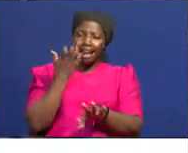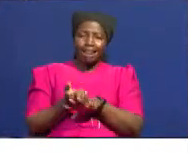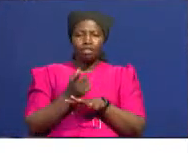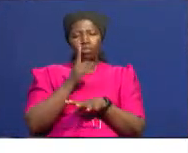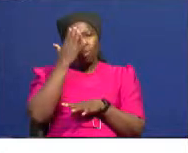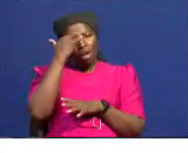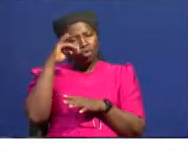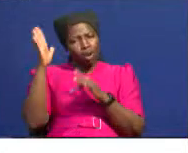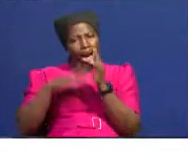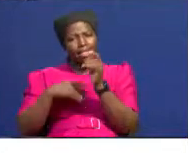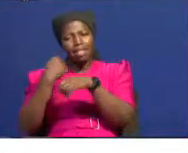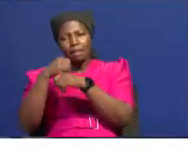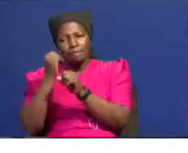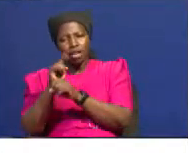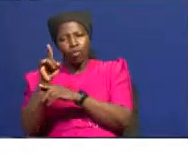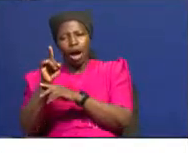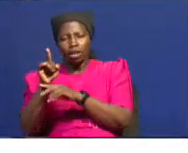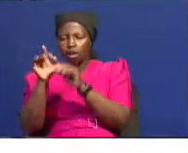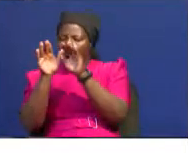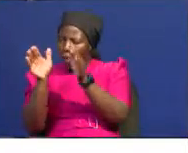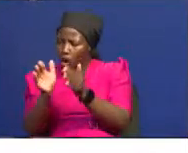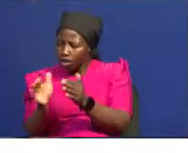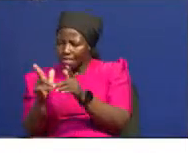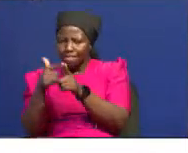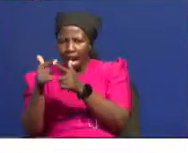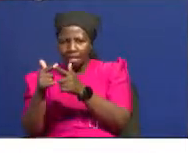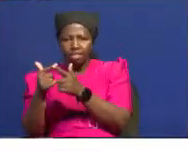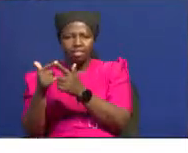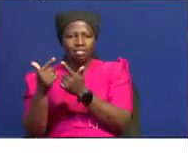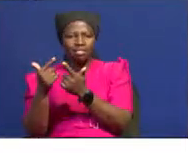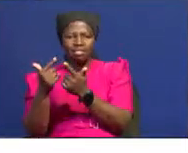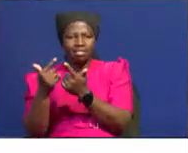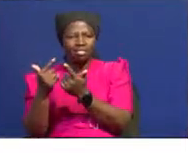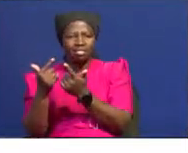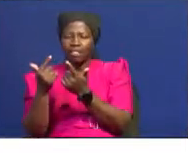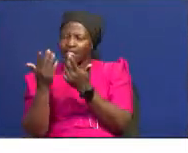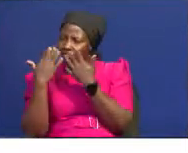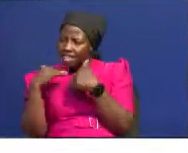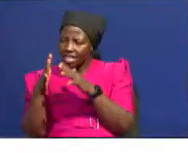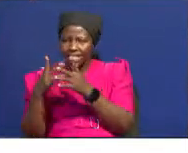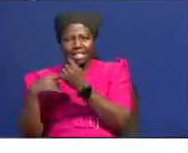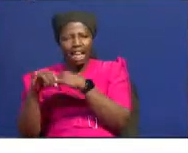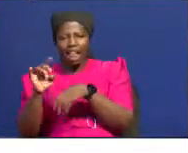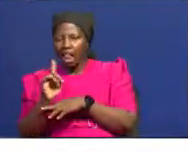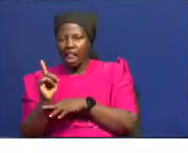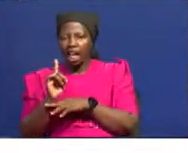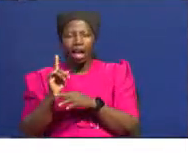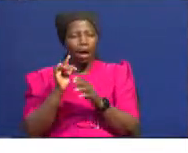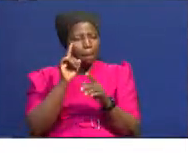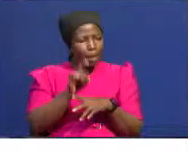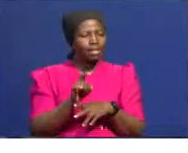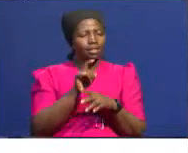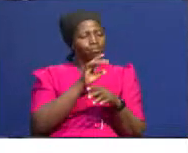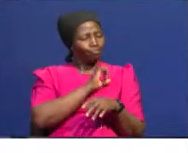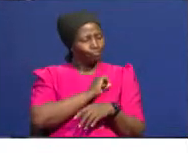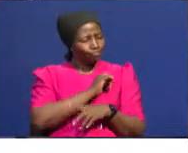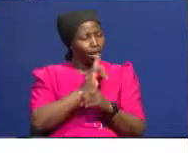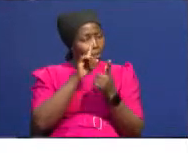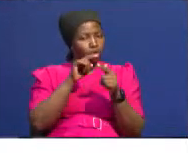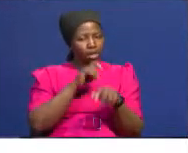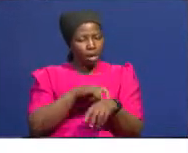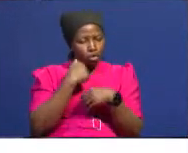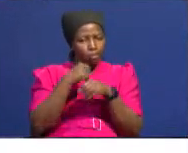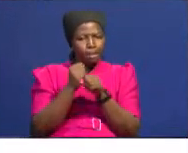lazima utengeneze au 10 au 15 ndio itatosha kuchomwa. Lakini wakikuja hapa wakiona wanaona wanatoka